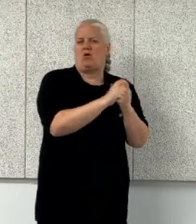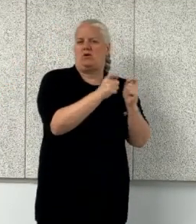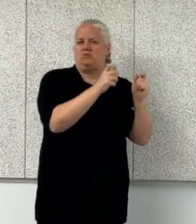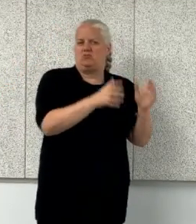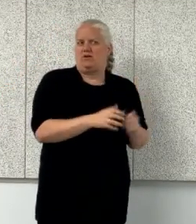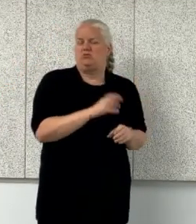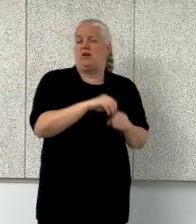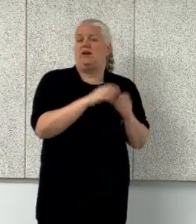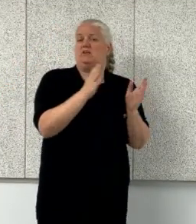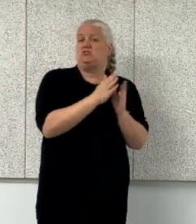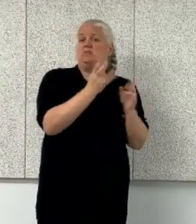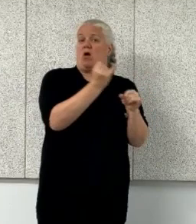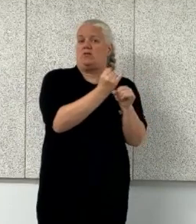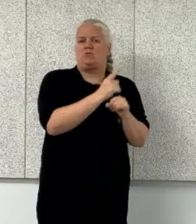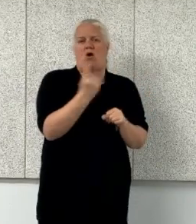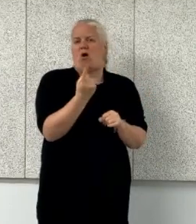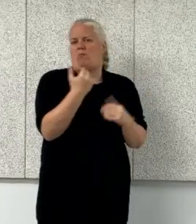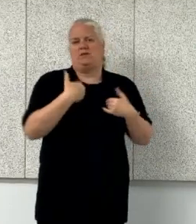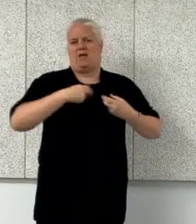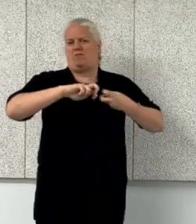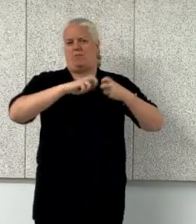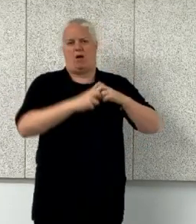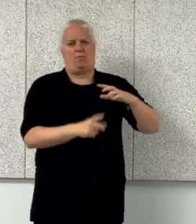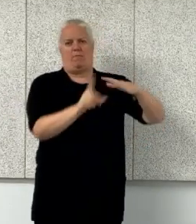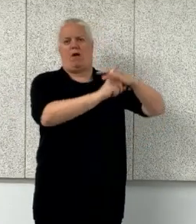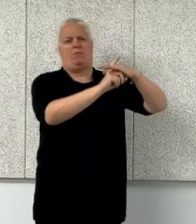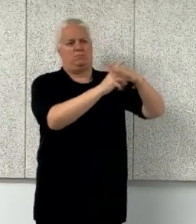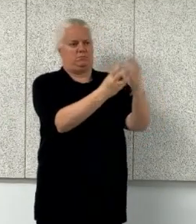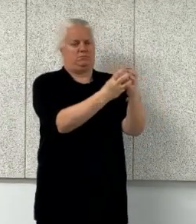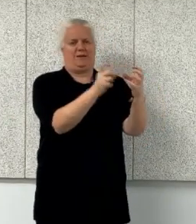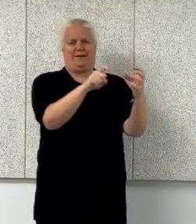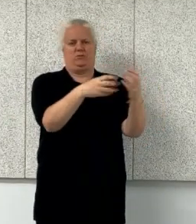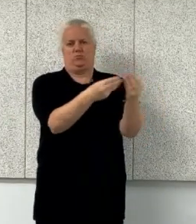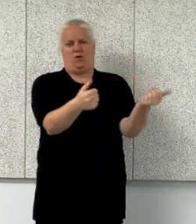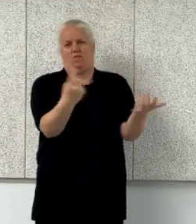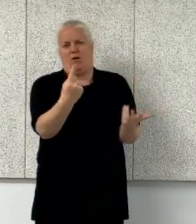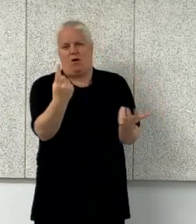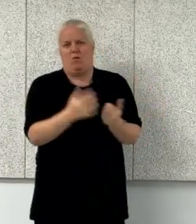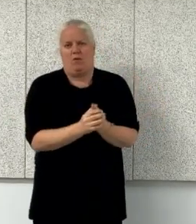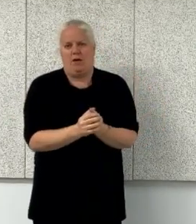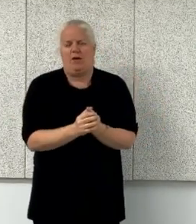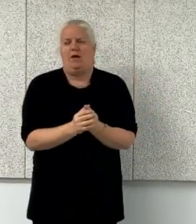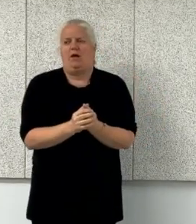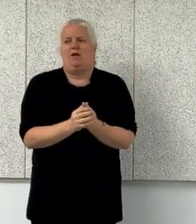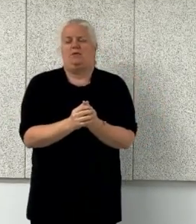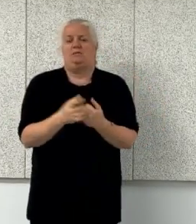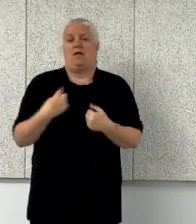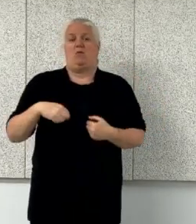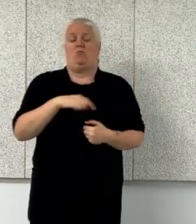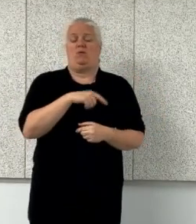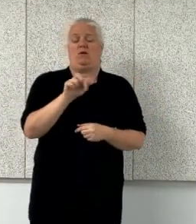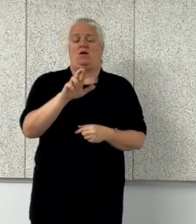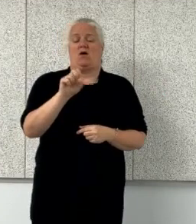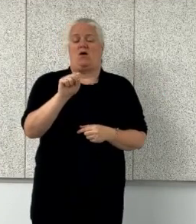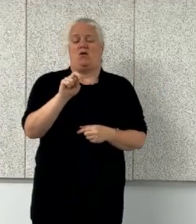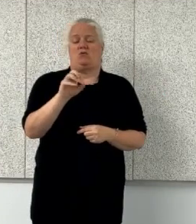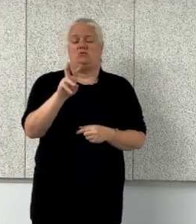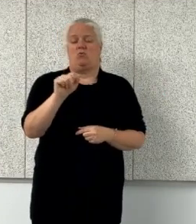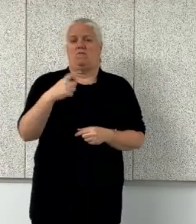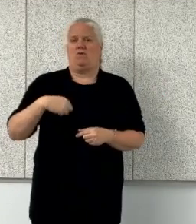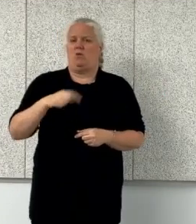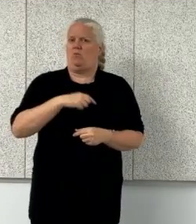there's always a problem to be solved. Yeah. Especially at a place like Ars Nova that takes really big swings, really big